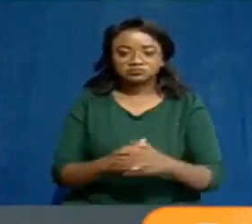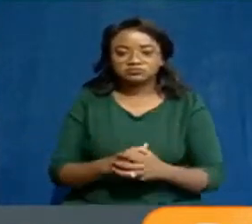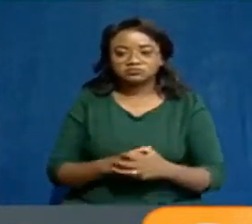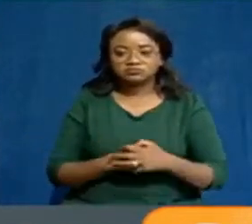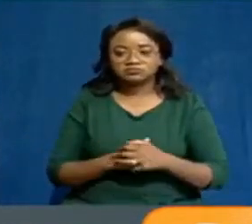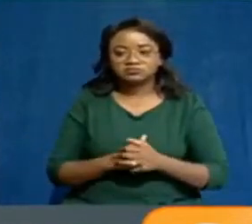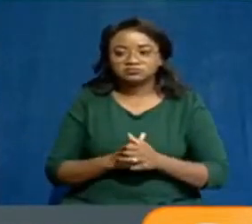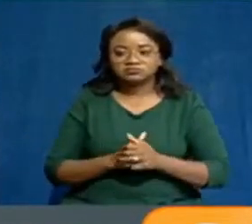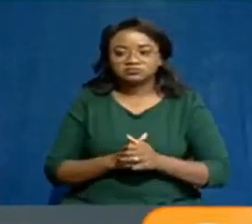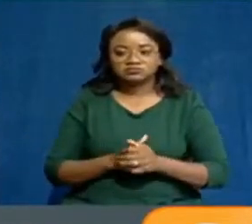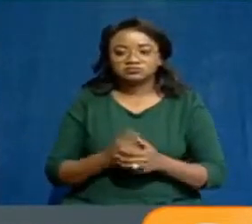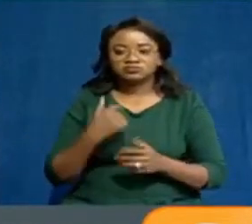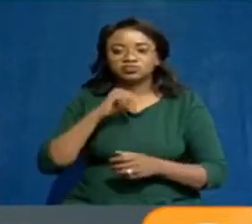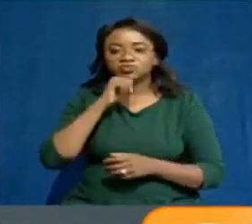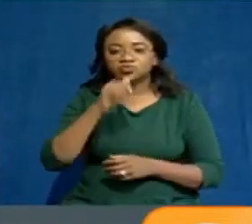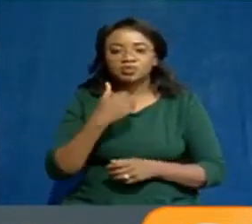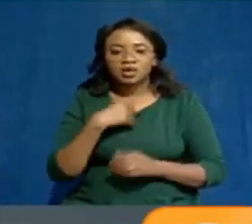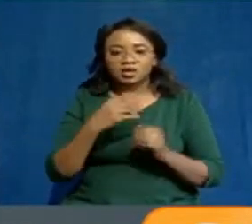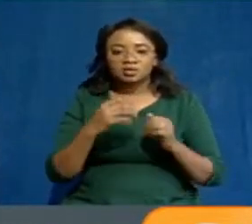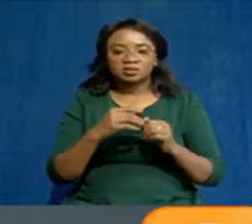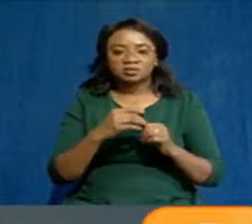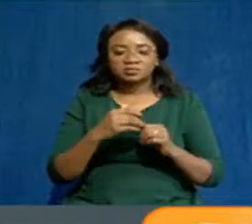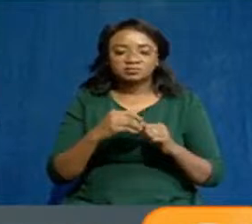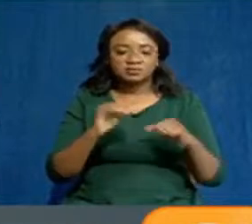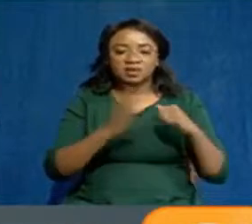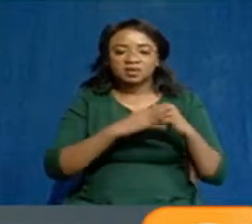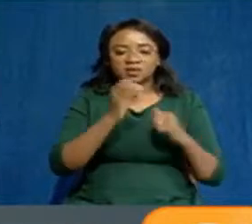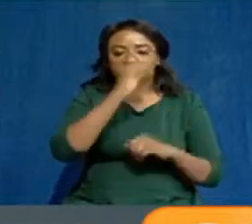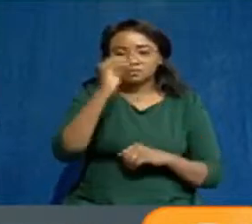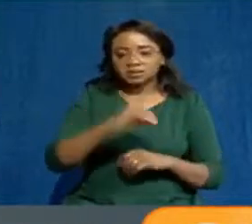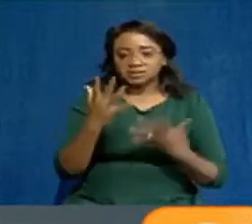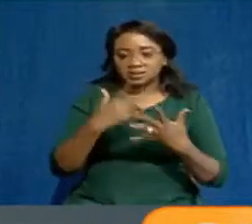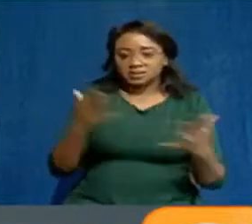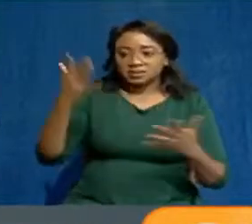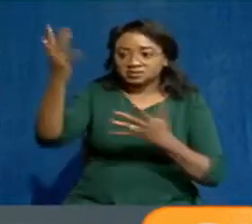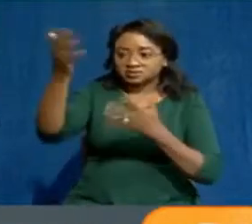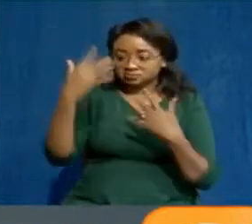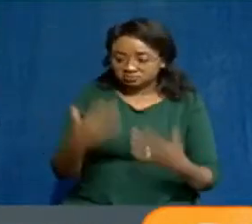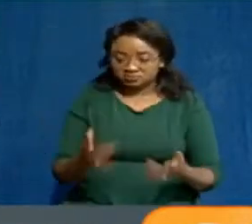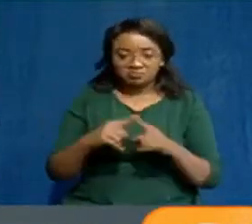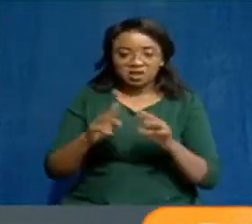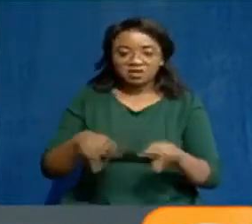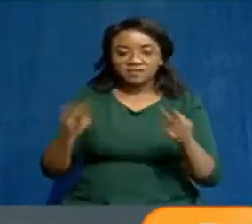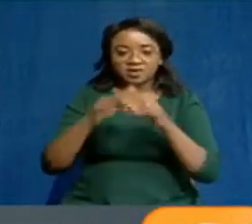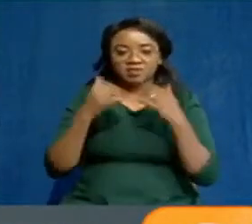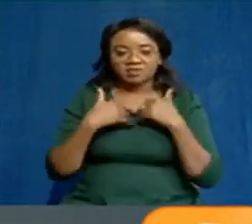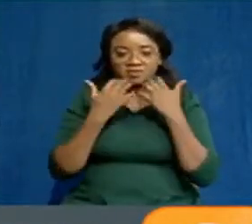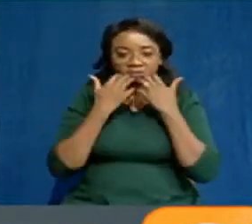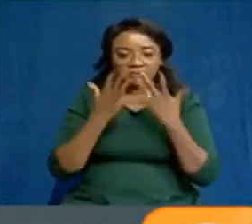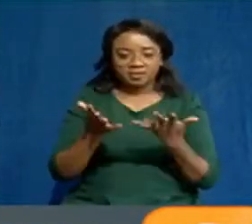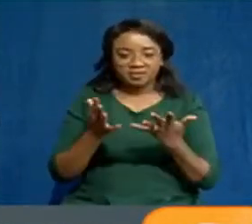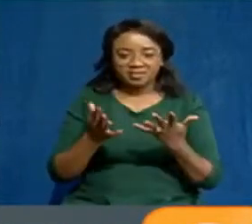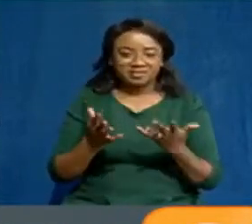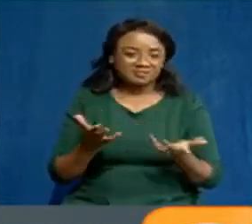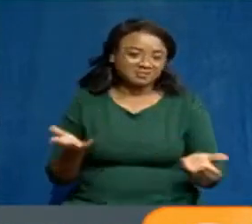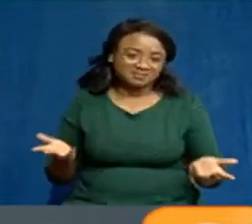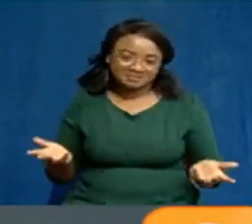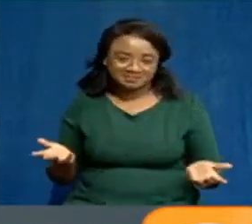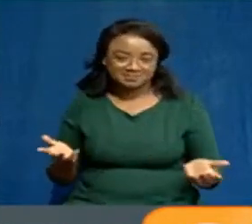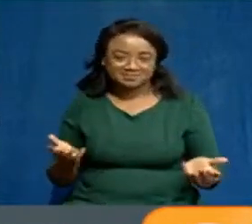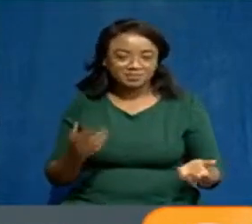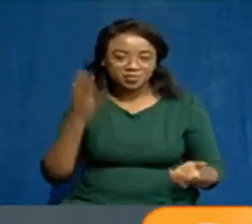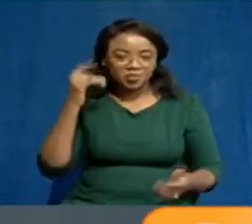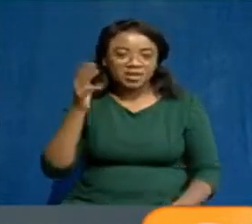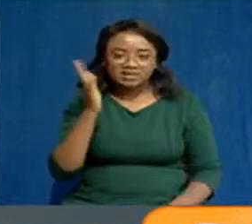so that we are not having 90% of the packaging coming into the country having no value. Mm-hmm. Because the reality is what is being collected